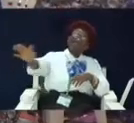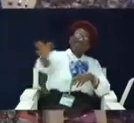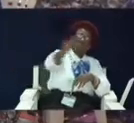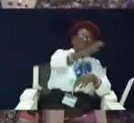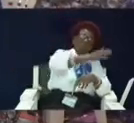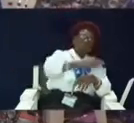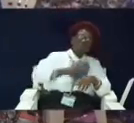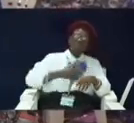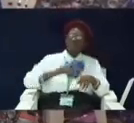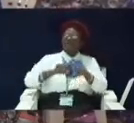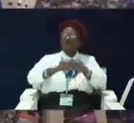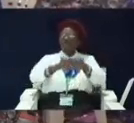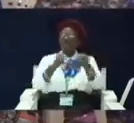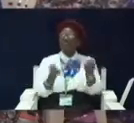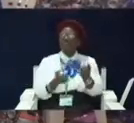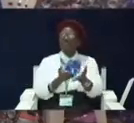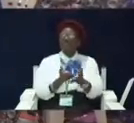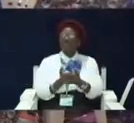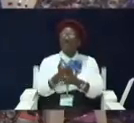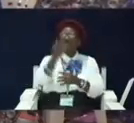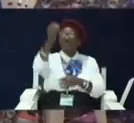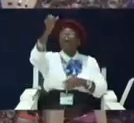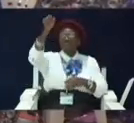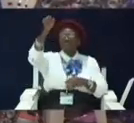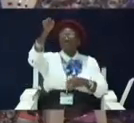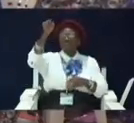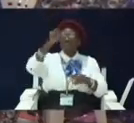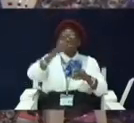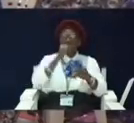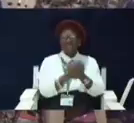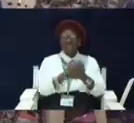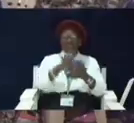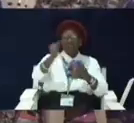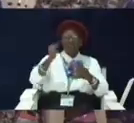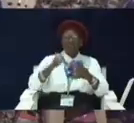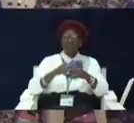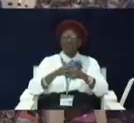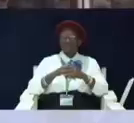Amen. Mo si pase aniyo sinu aye re.